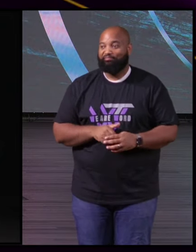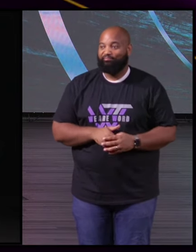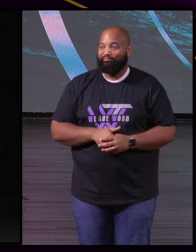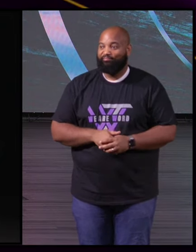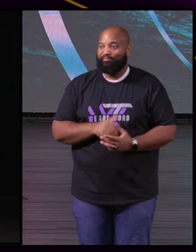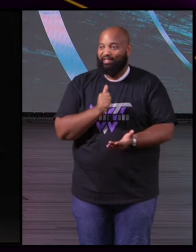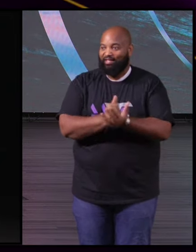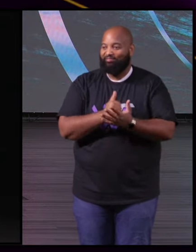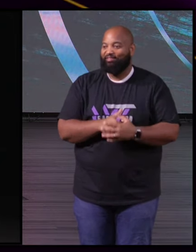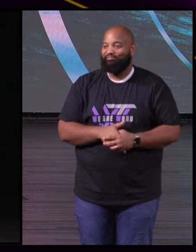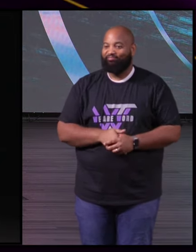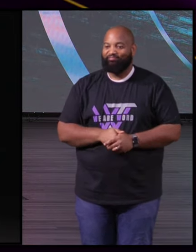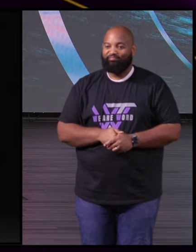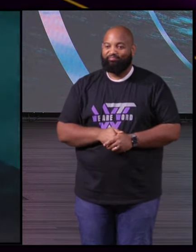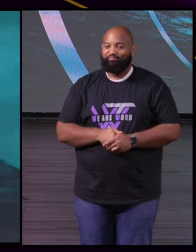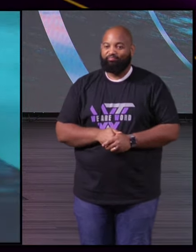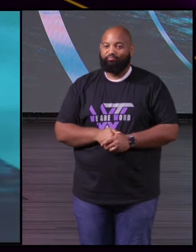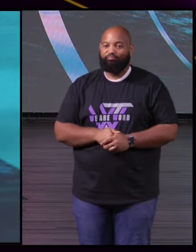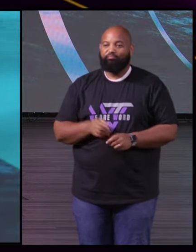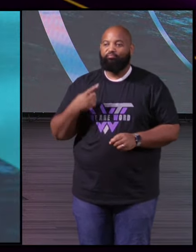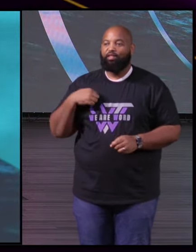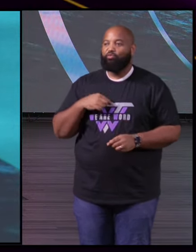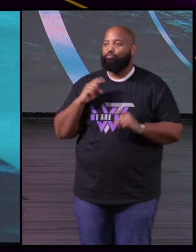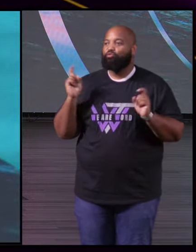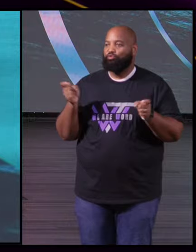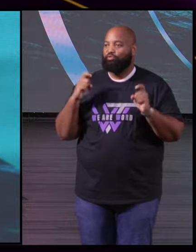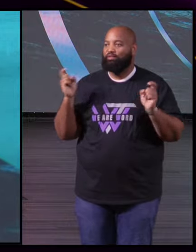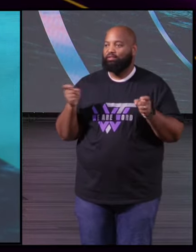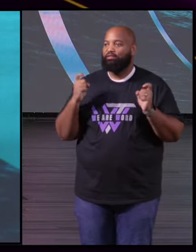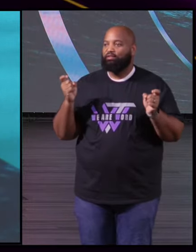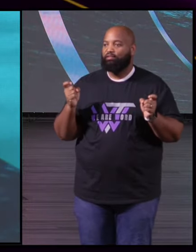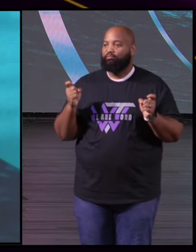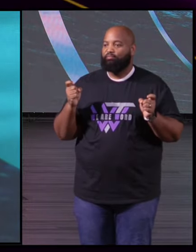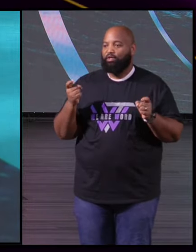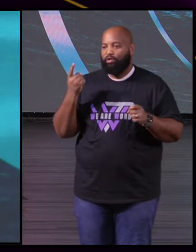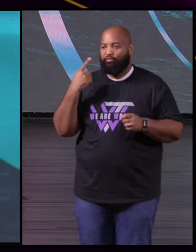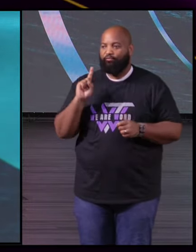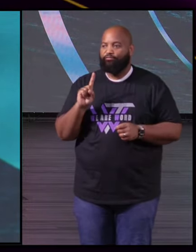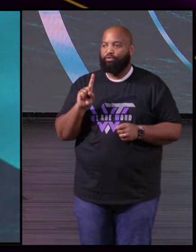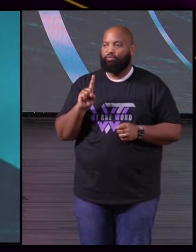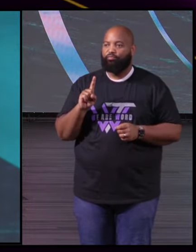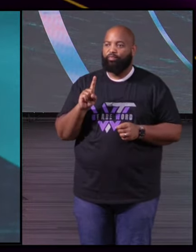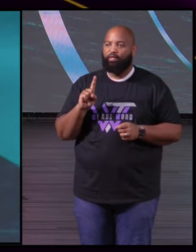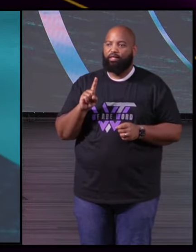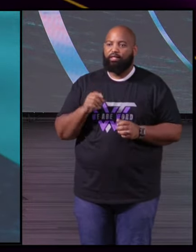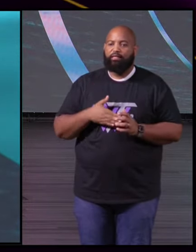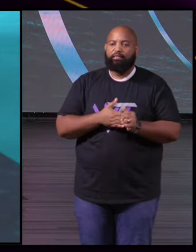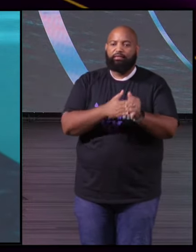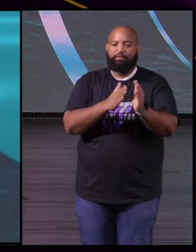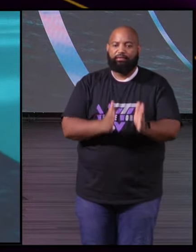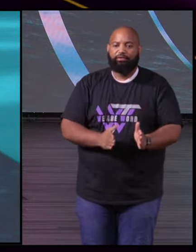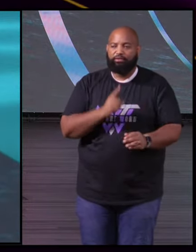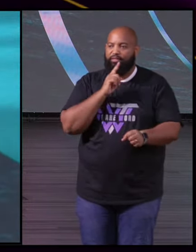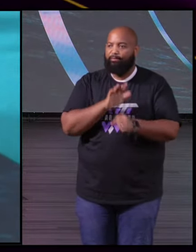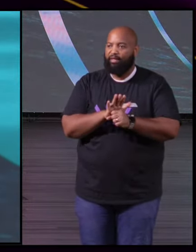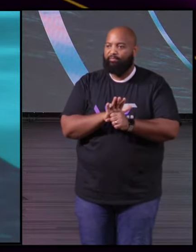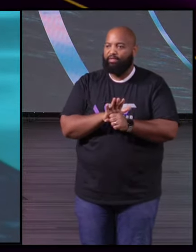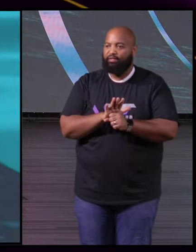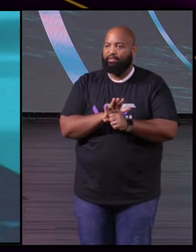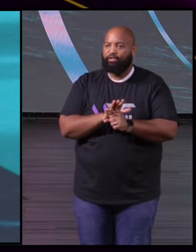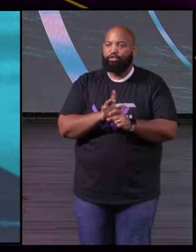age." Amen. We are so grateful for the leadership's commitment